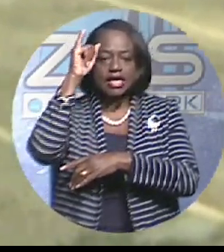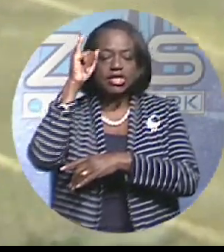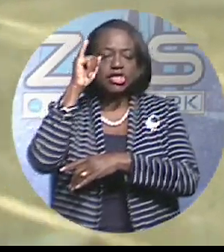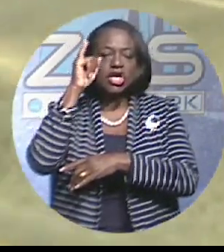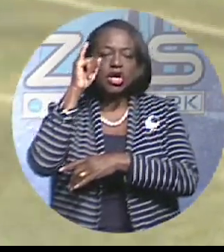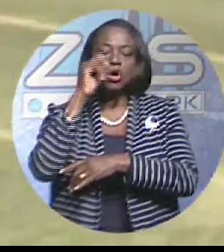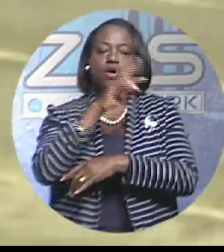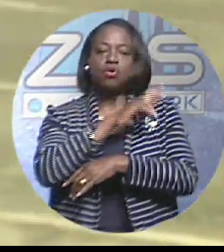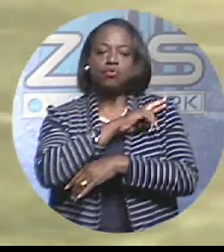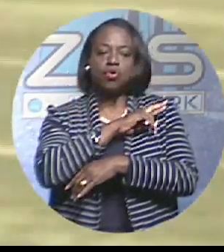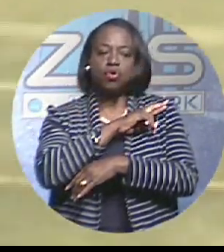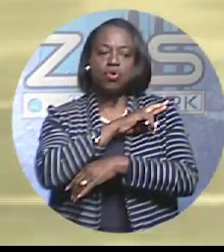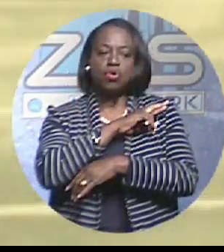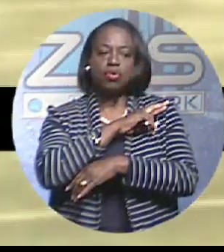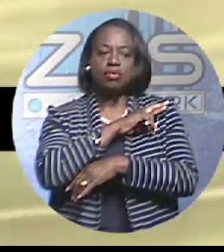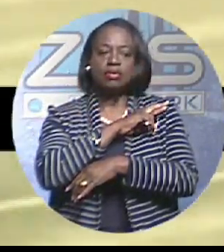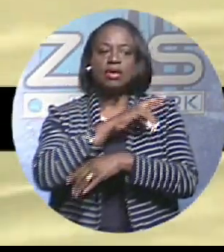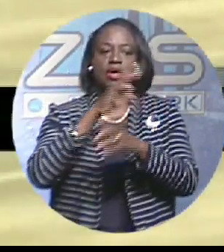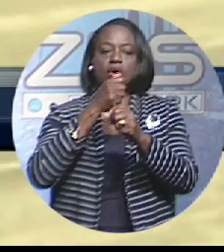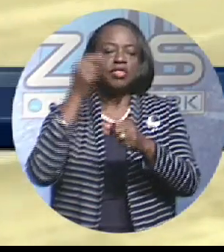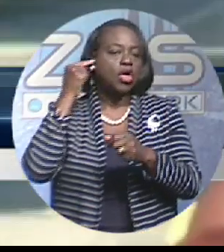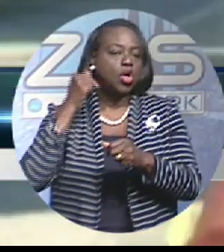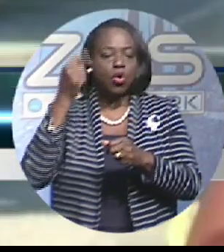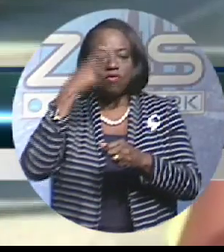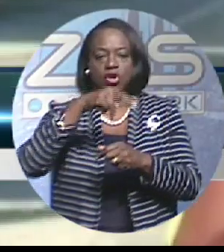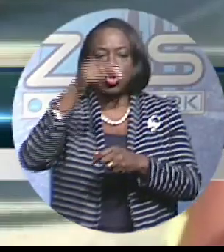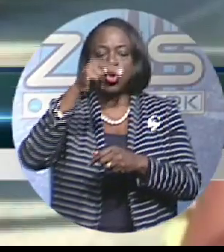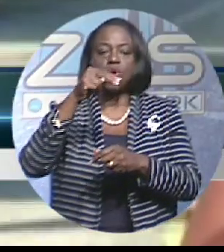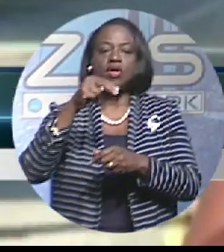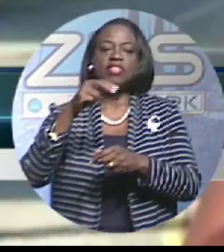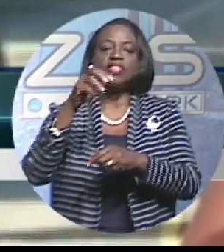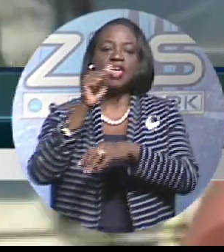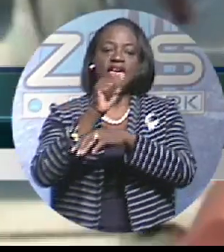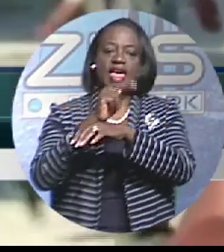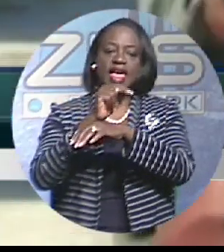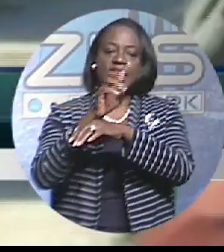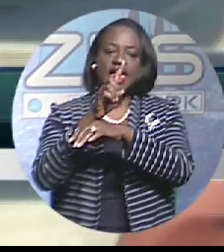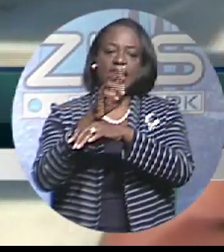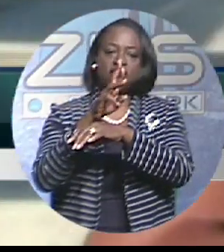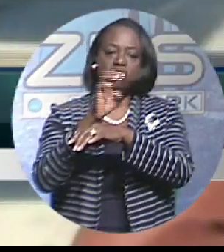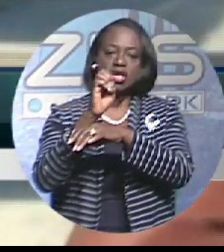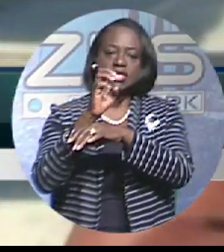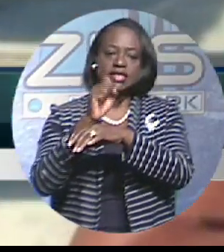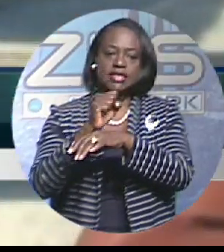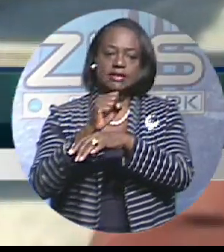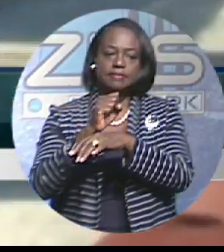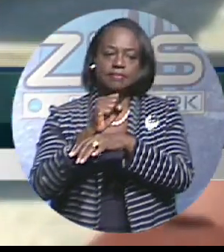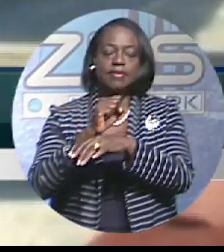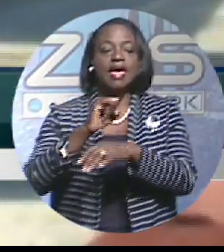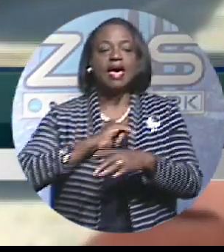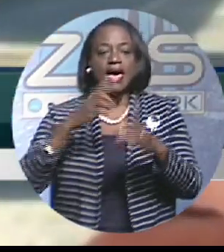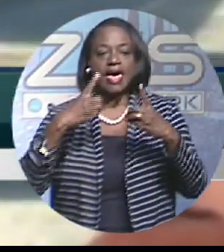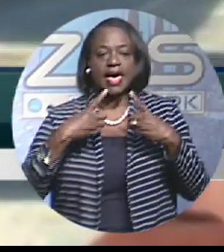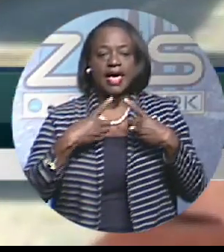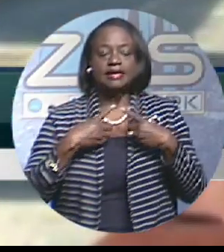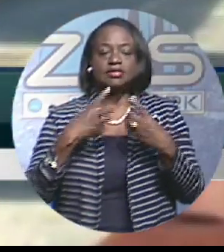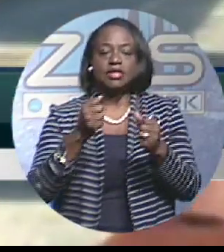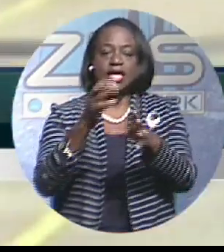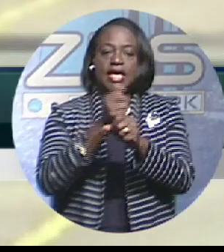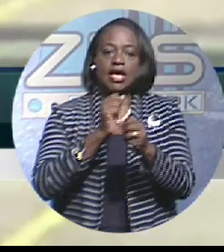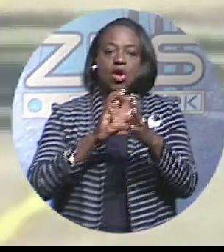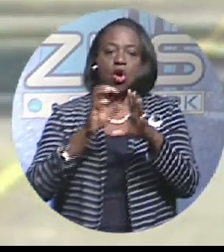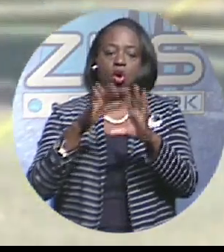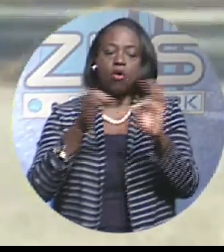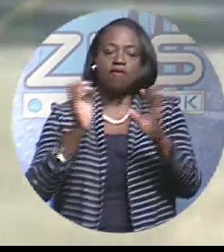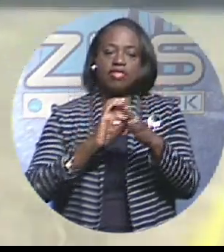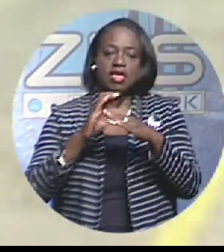would capture the gold for North Andrews. I had to get off this curve, relax the back stretch, and just go when I reached